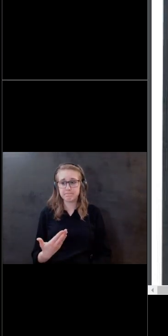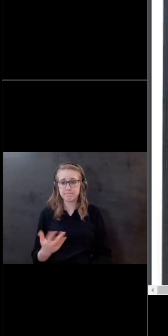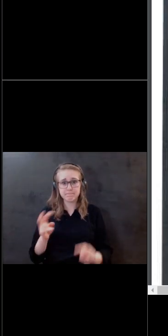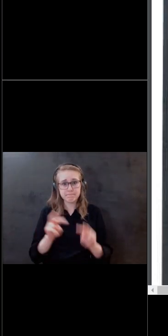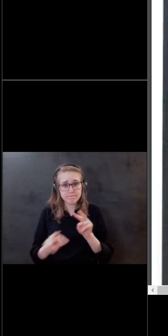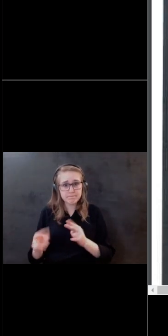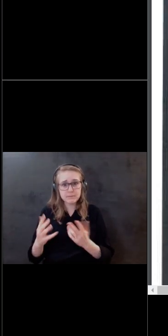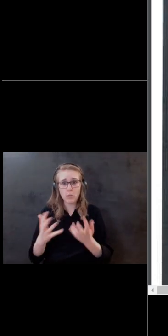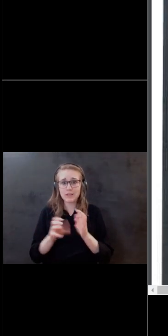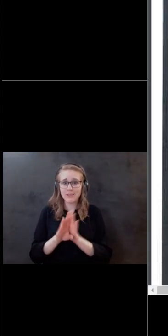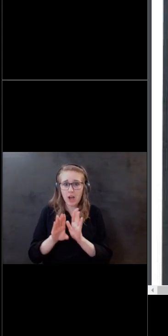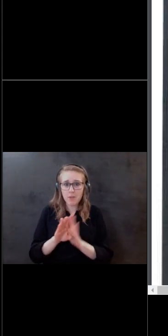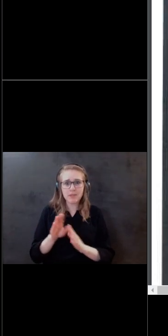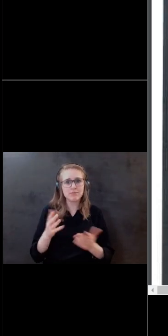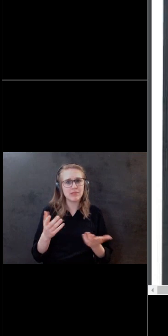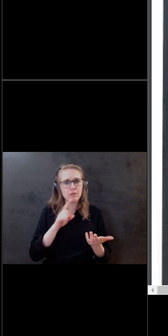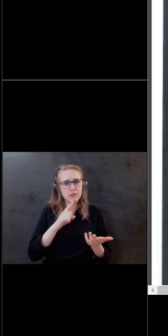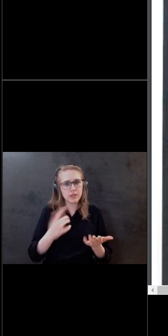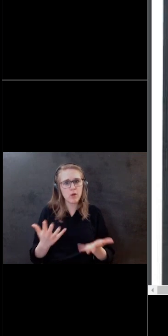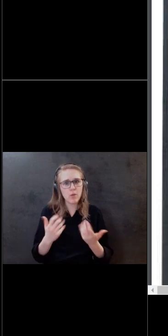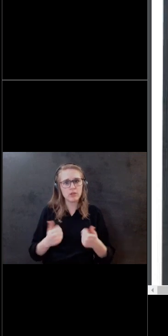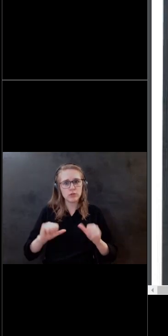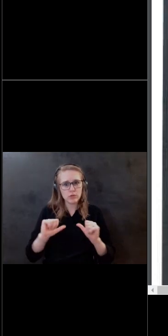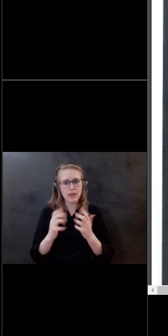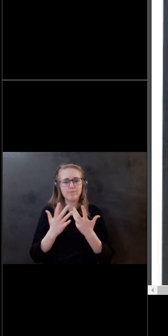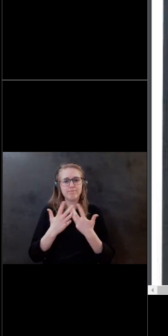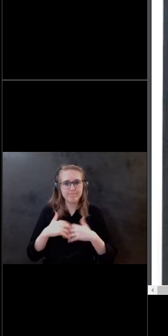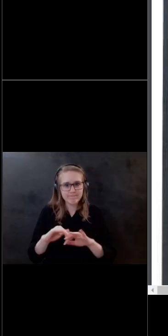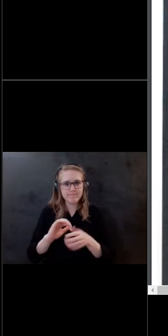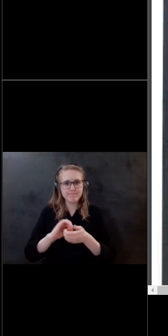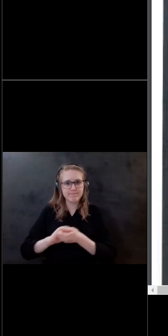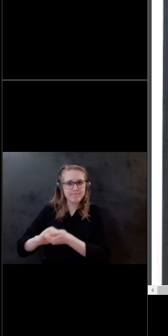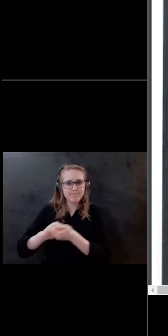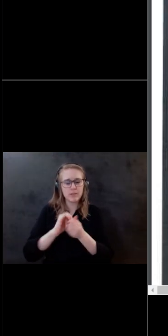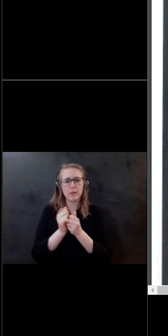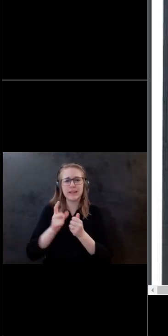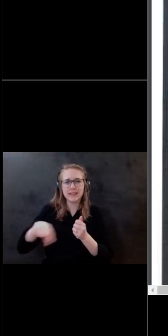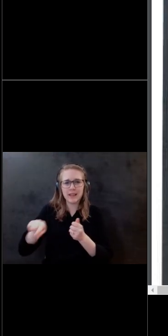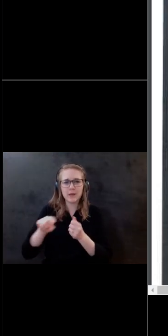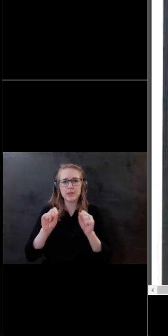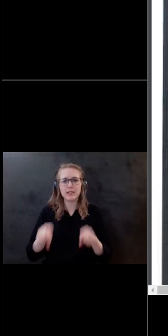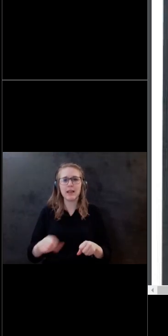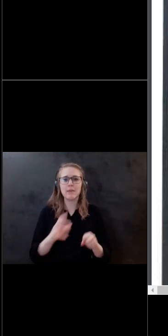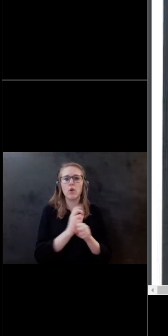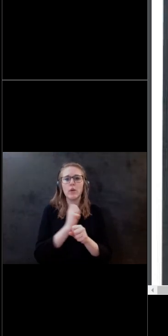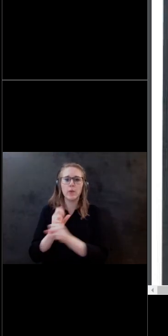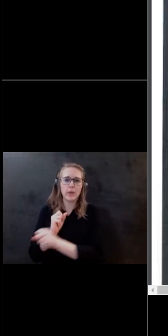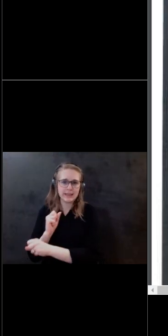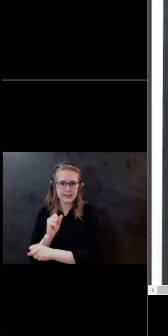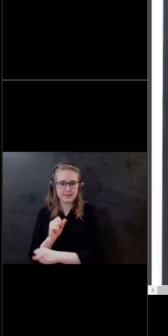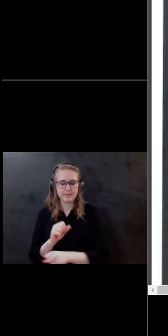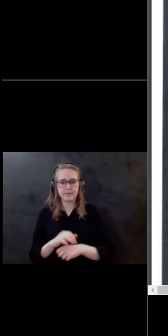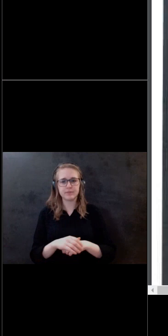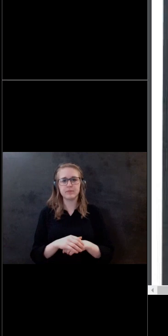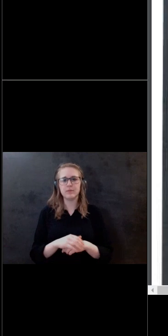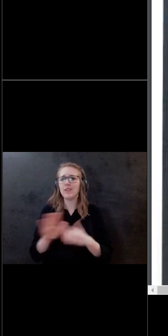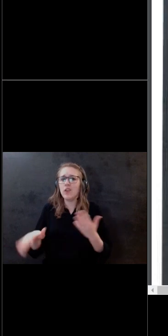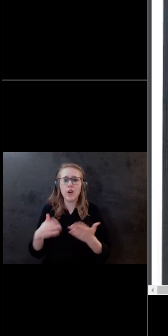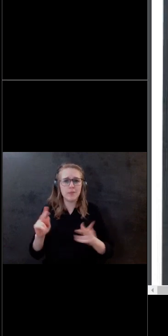that, I really want to try and work with them to make it be a win-win for